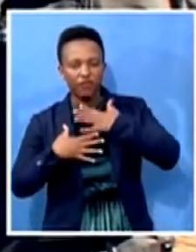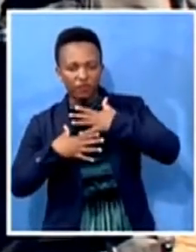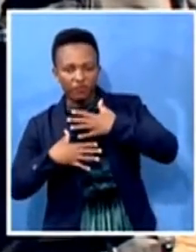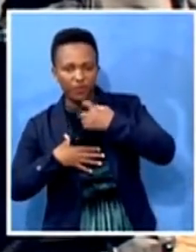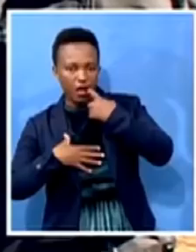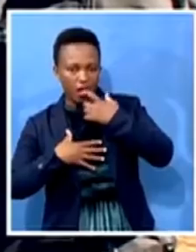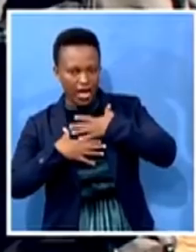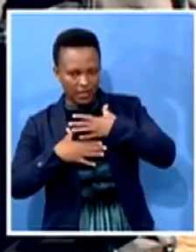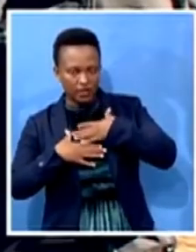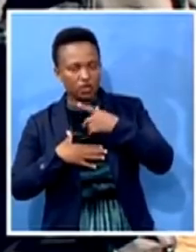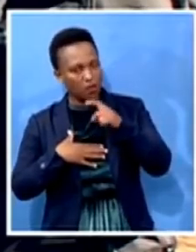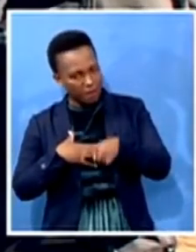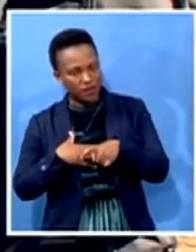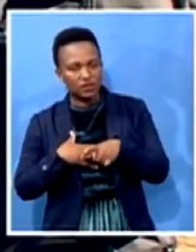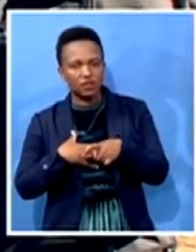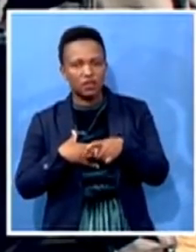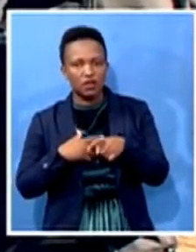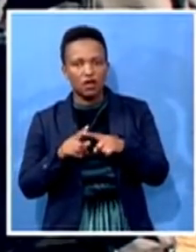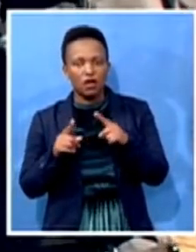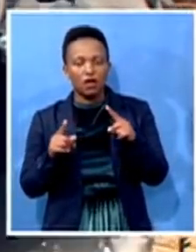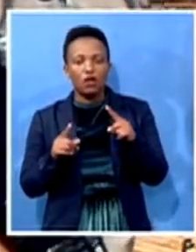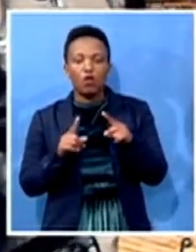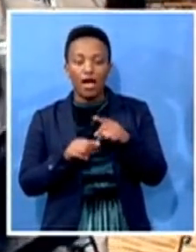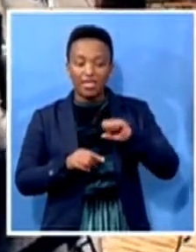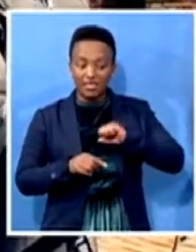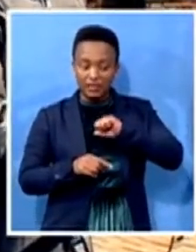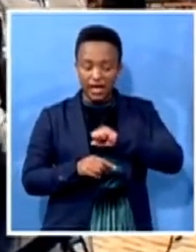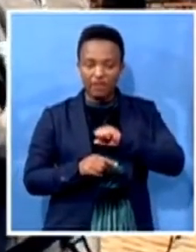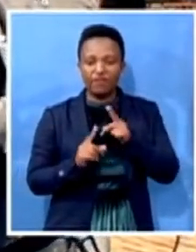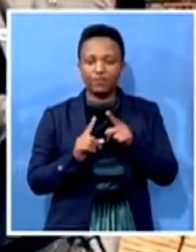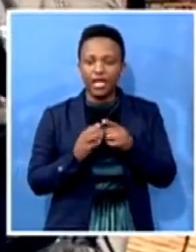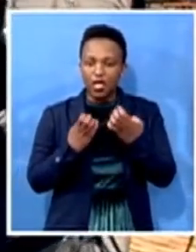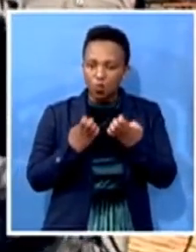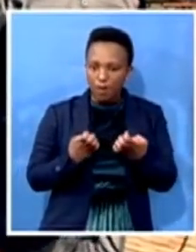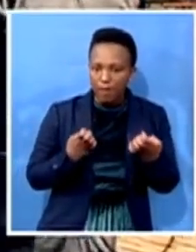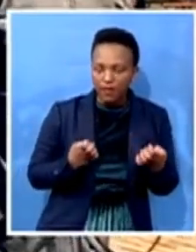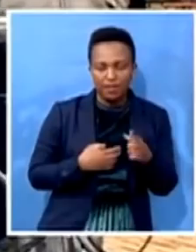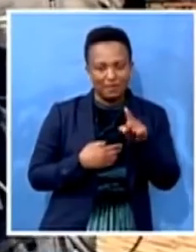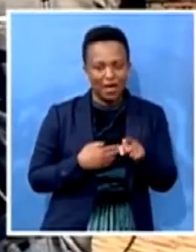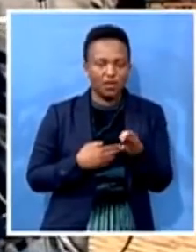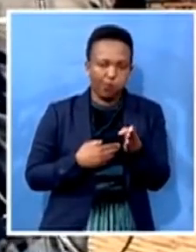got staff and also the equipment that is necessary. There was one follow-up question, which is the last question.